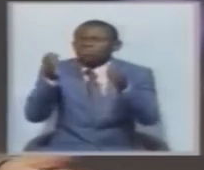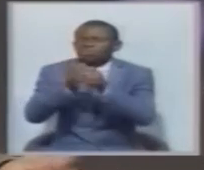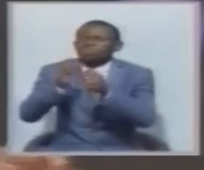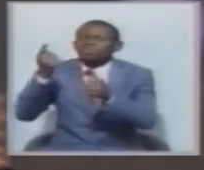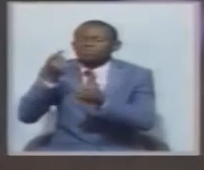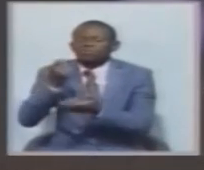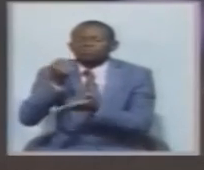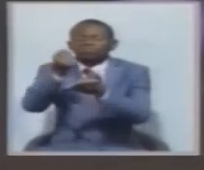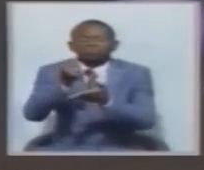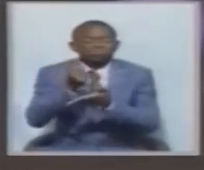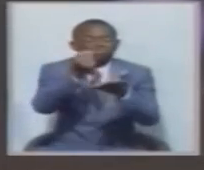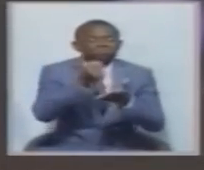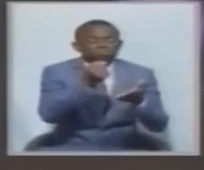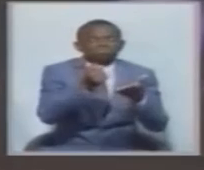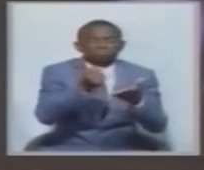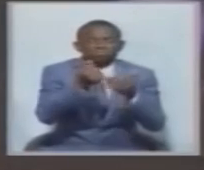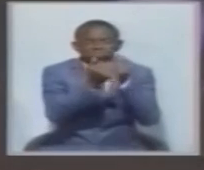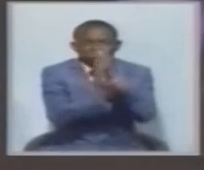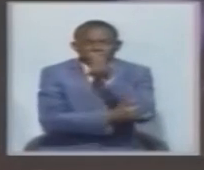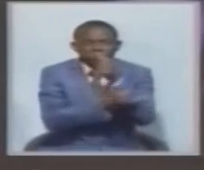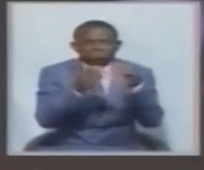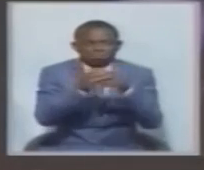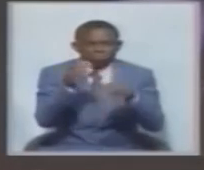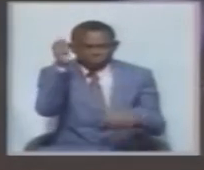bank for Africa, is following behind.